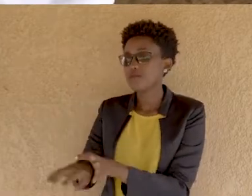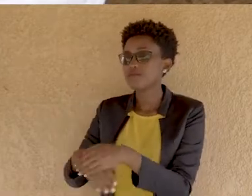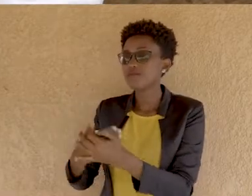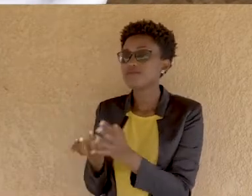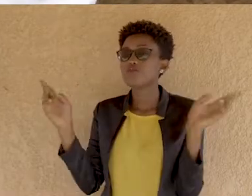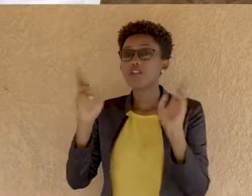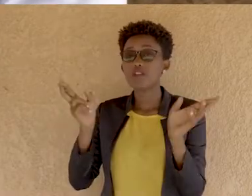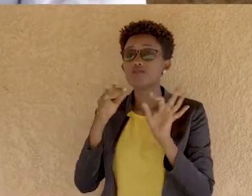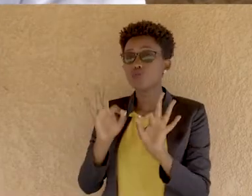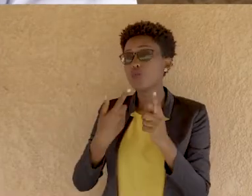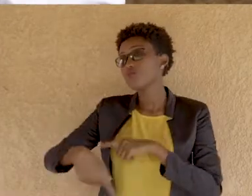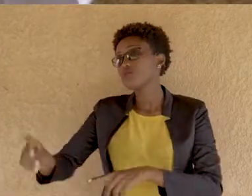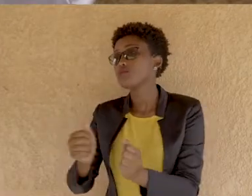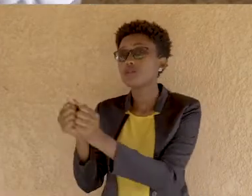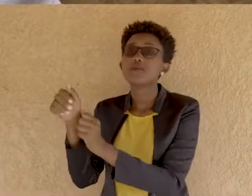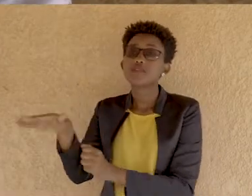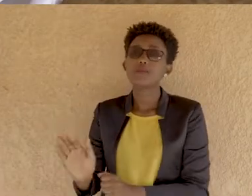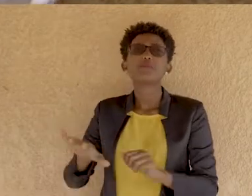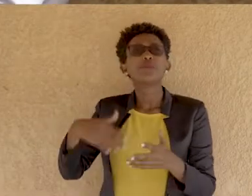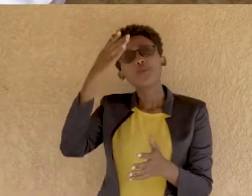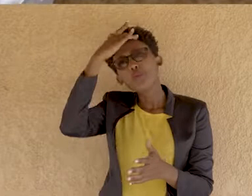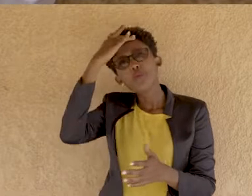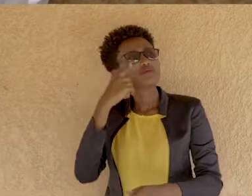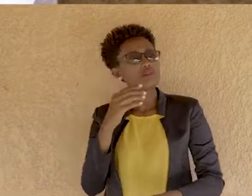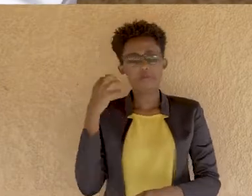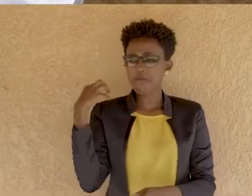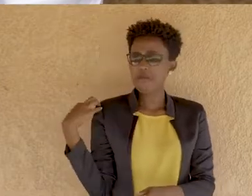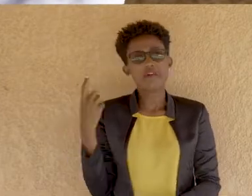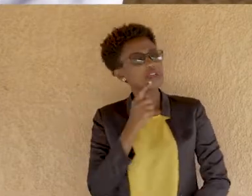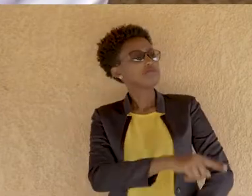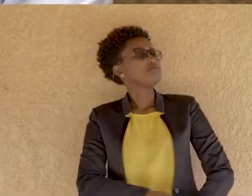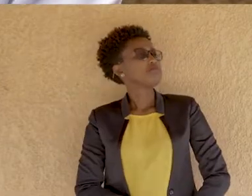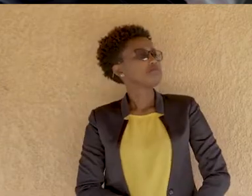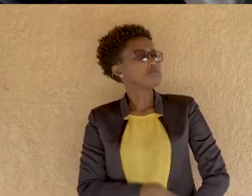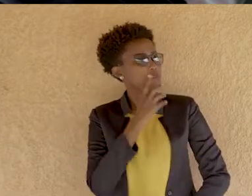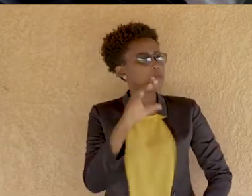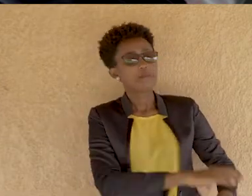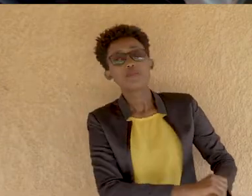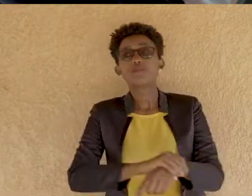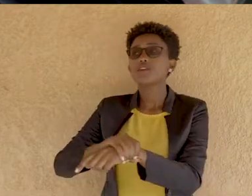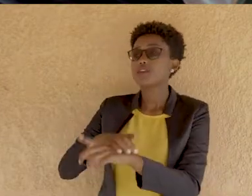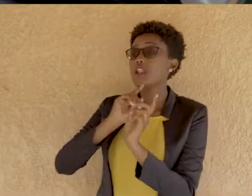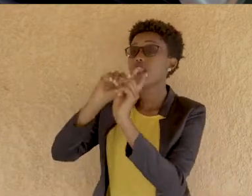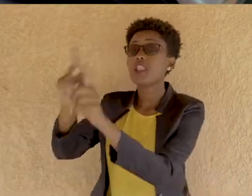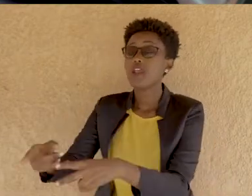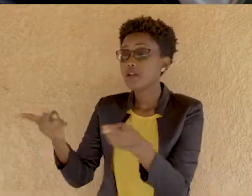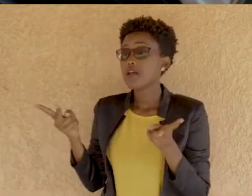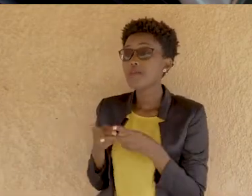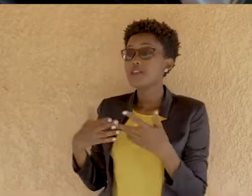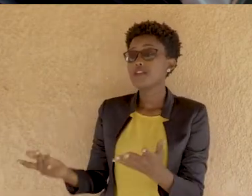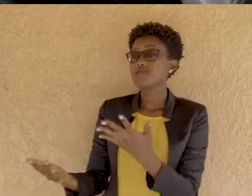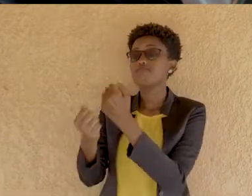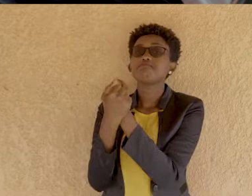Then one police officer who looked like the leader came and they took me somewhere far where they locked me up. The car